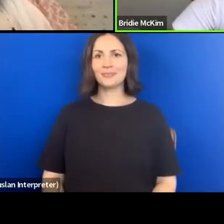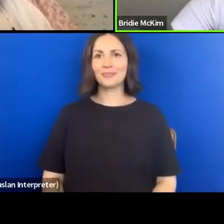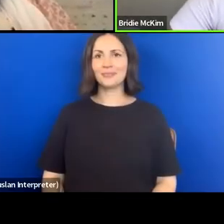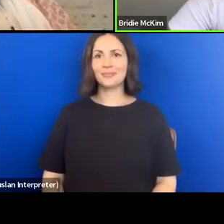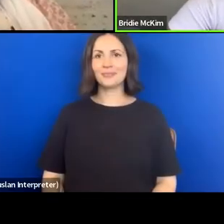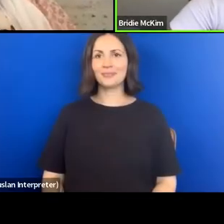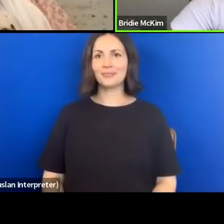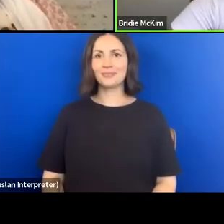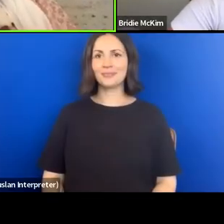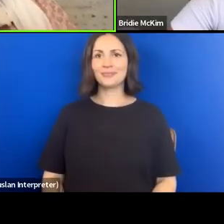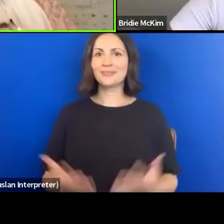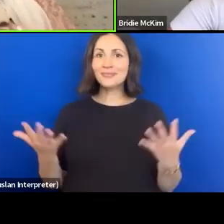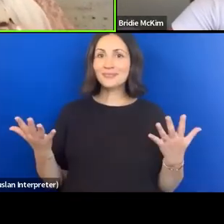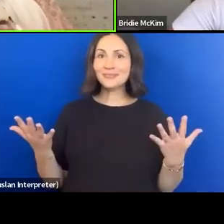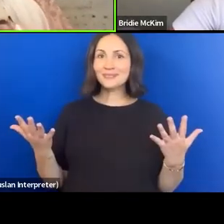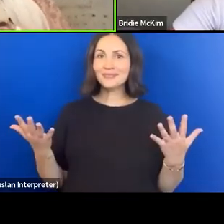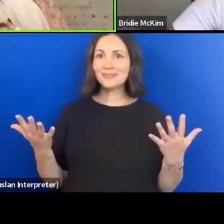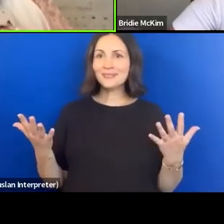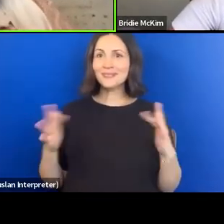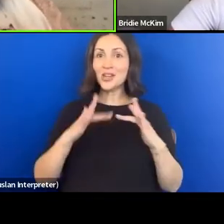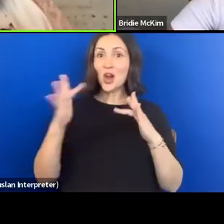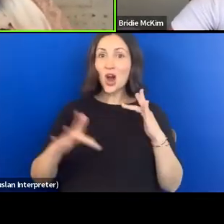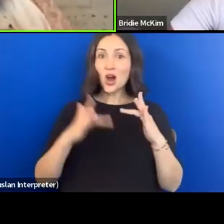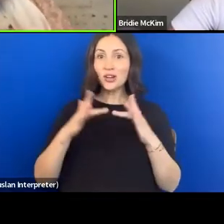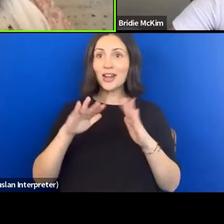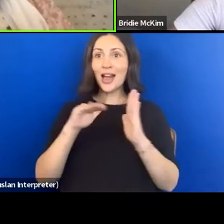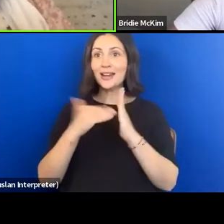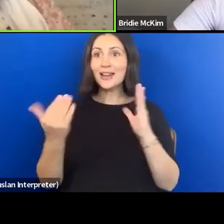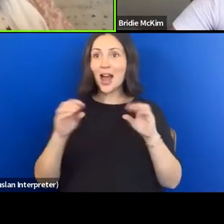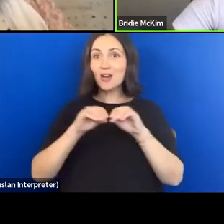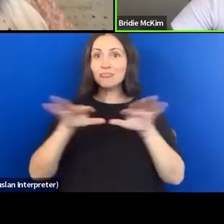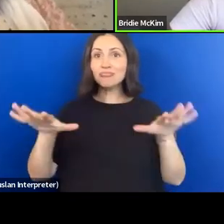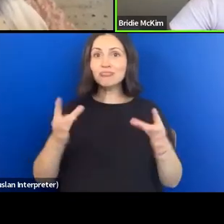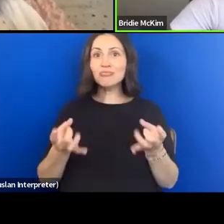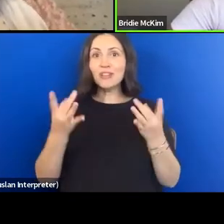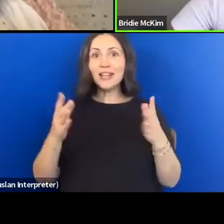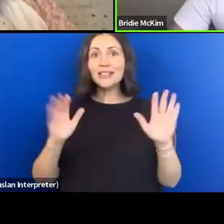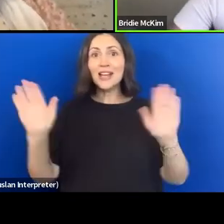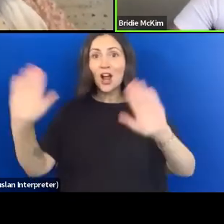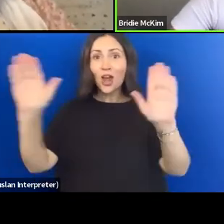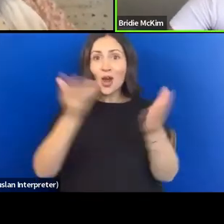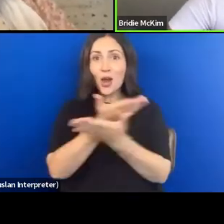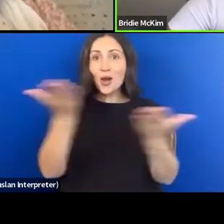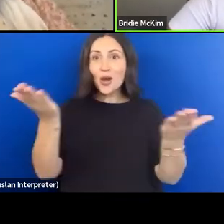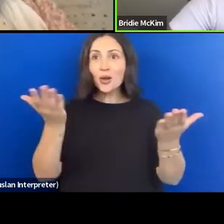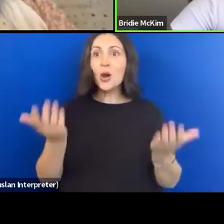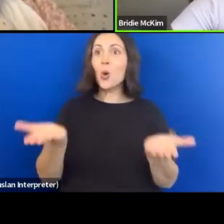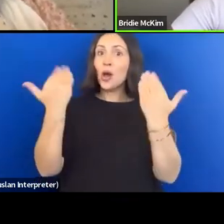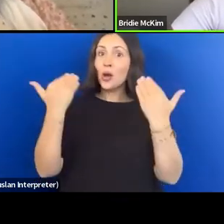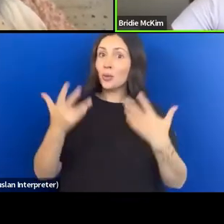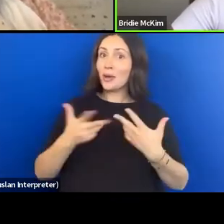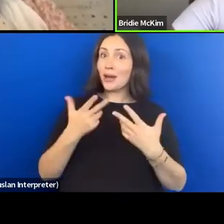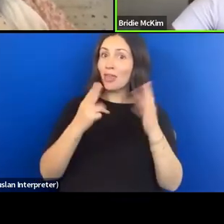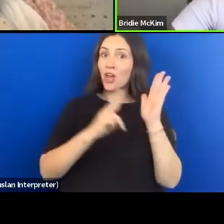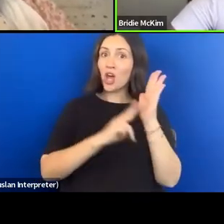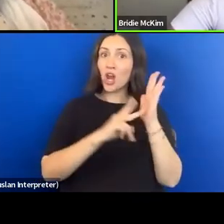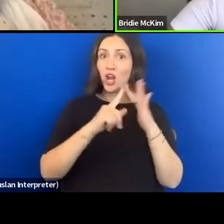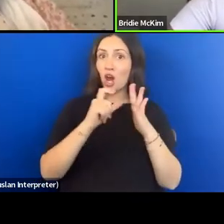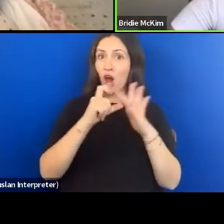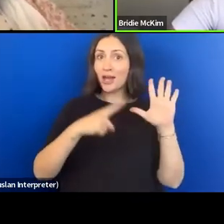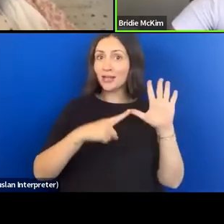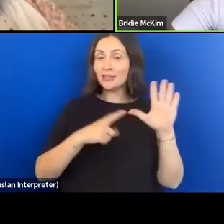Yep, and we're live. Hello everyone and welcome to another NIDA in